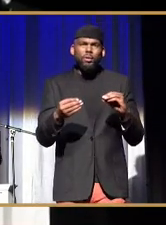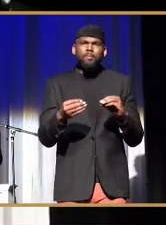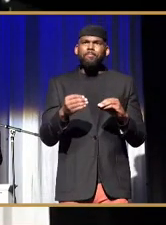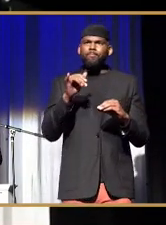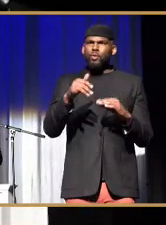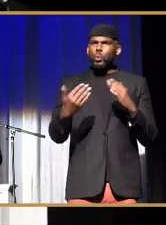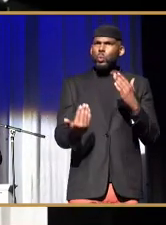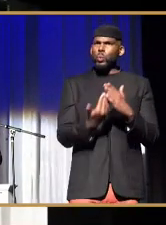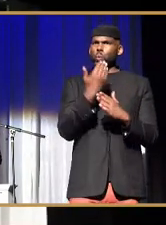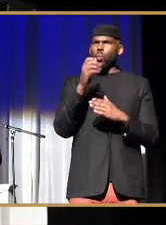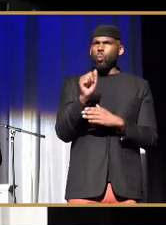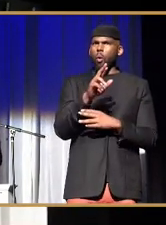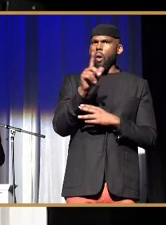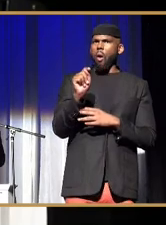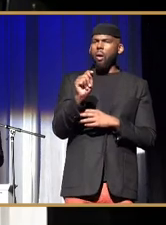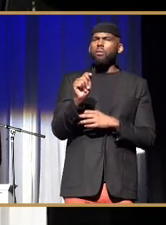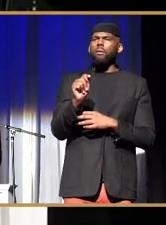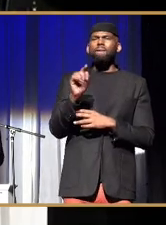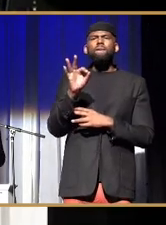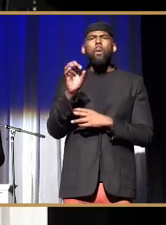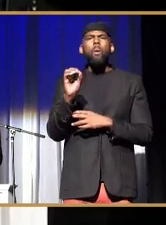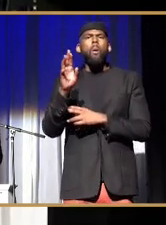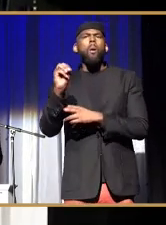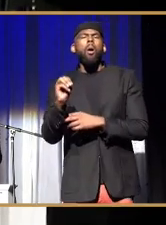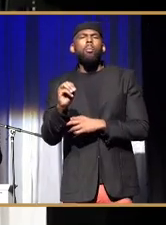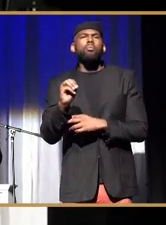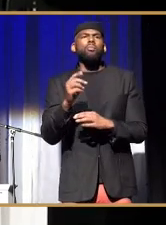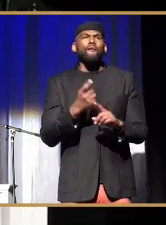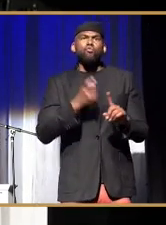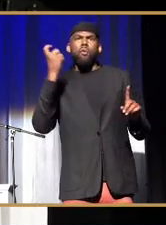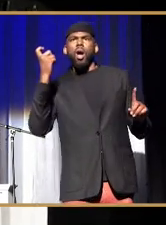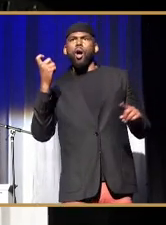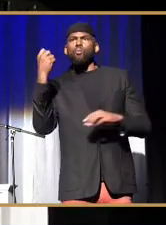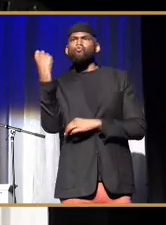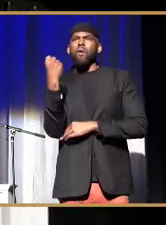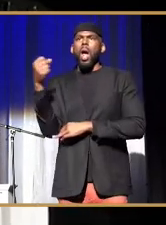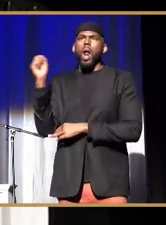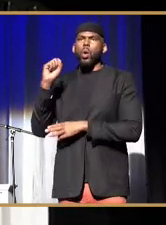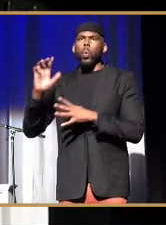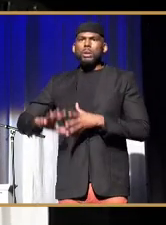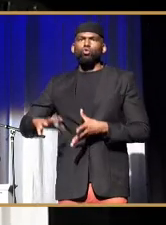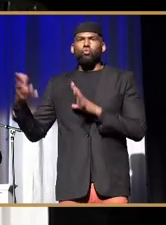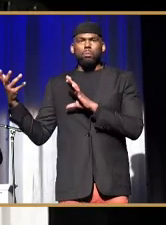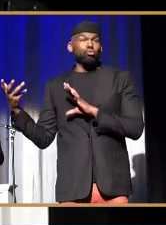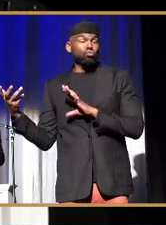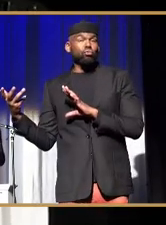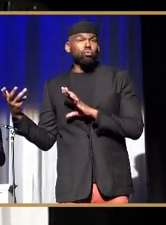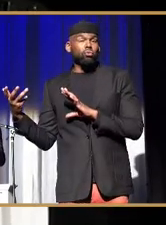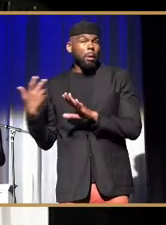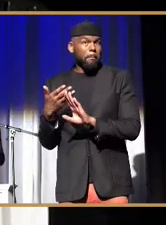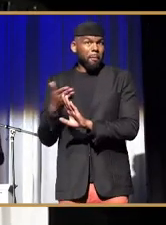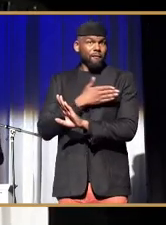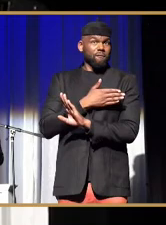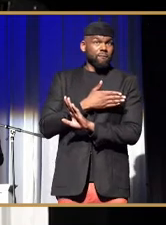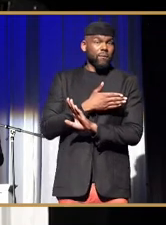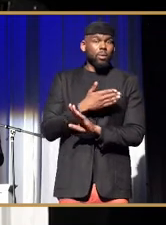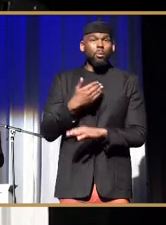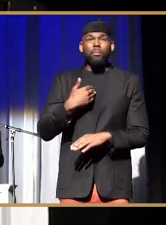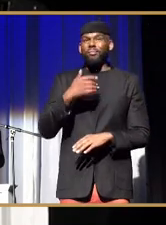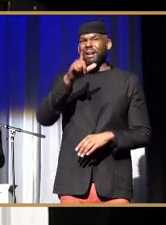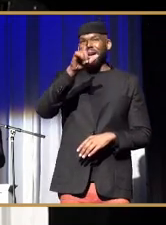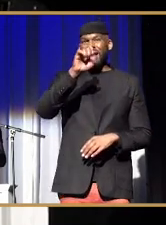emergence of a new art form that emerged out of radical disruption. Before there was Little